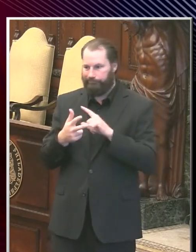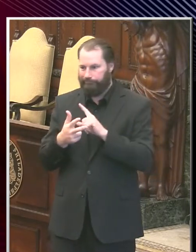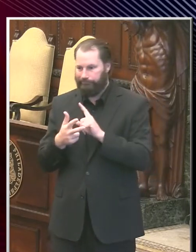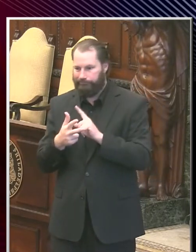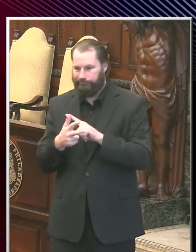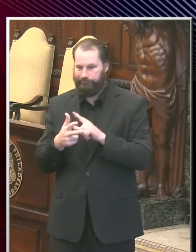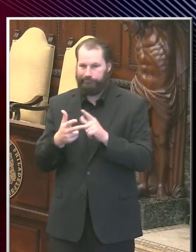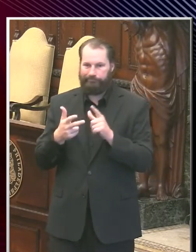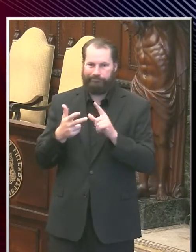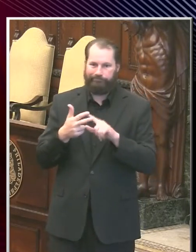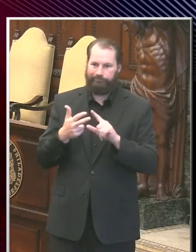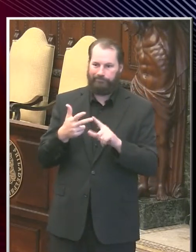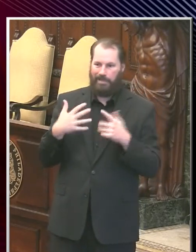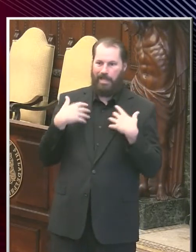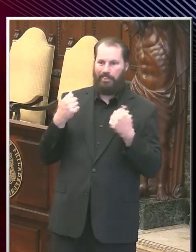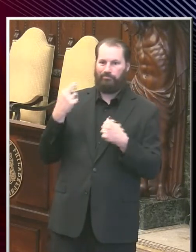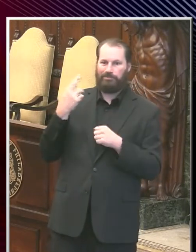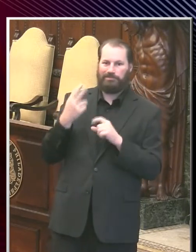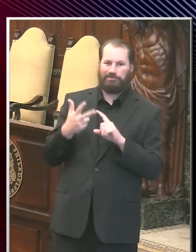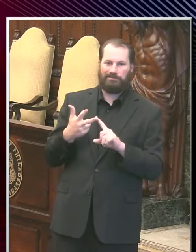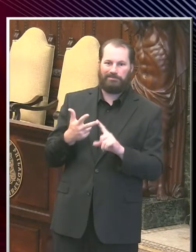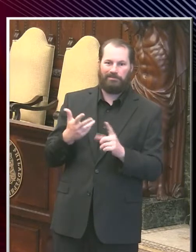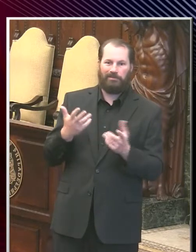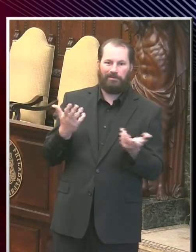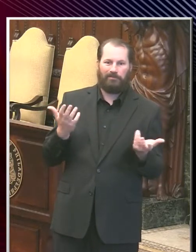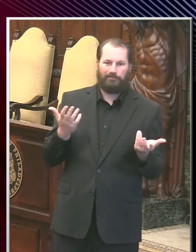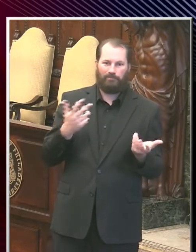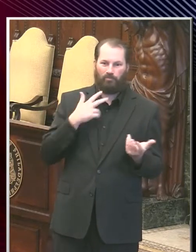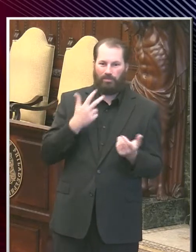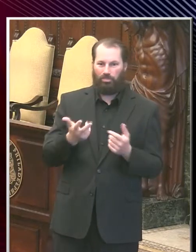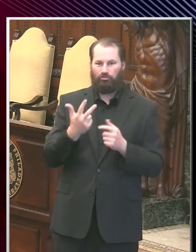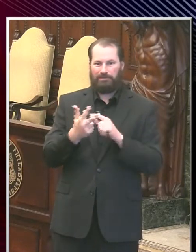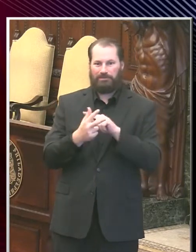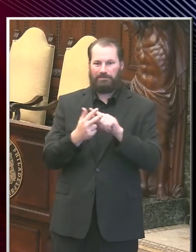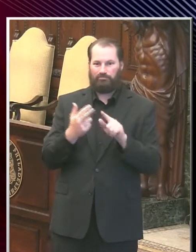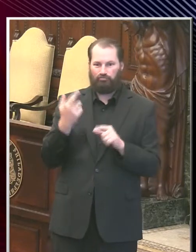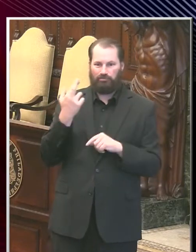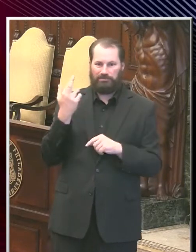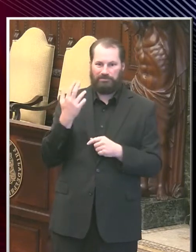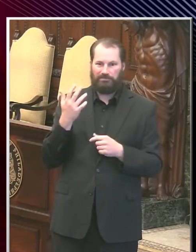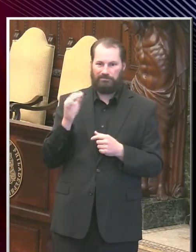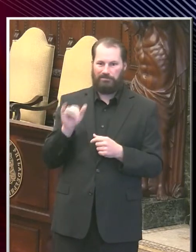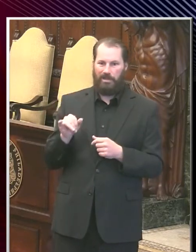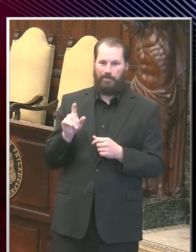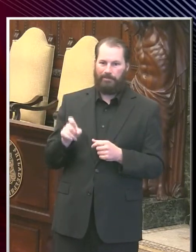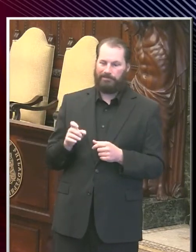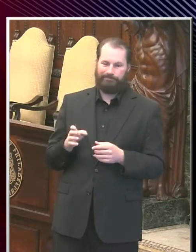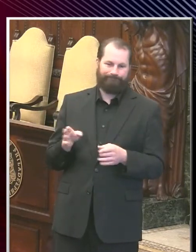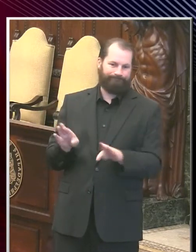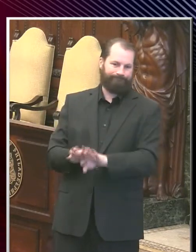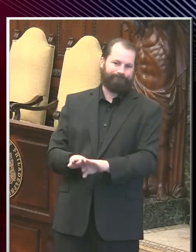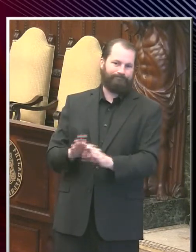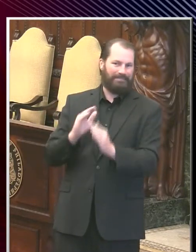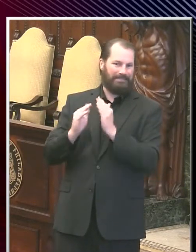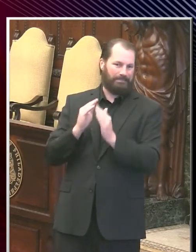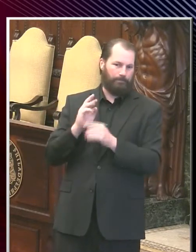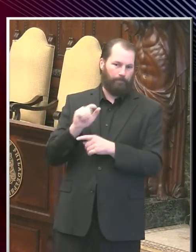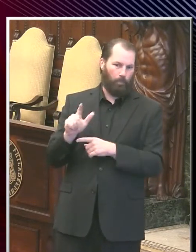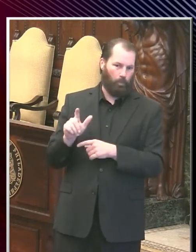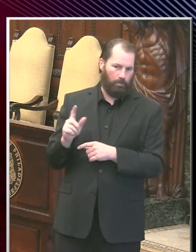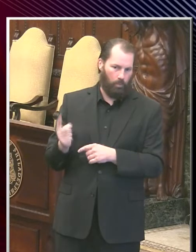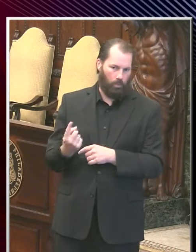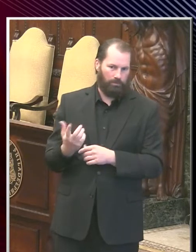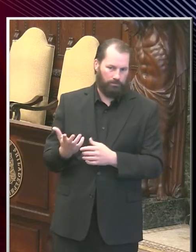again, this is a multi-pronged decision, and spray grounds, while certainly not